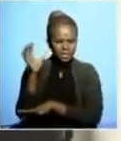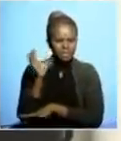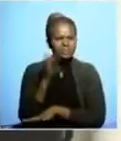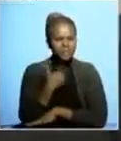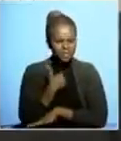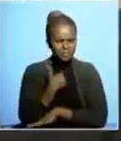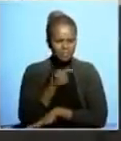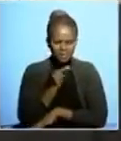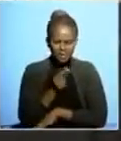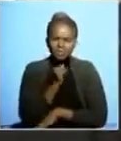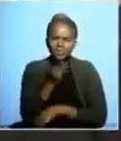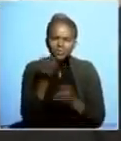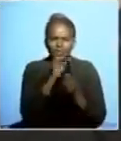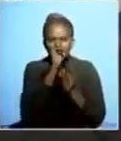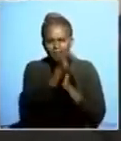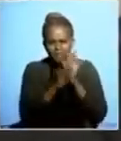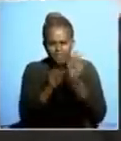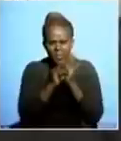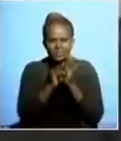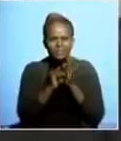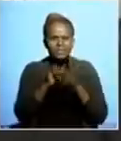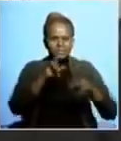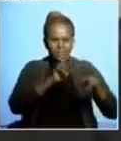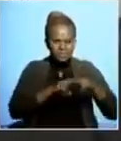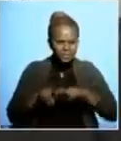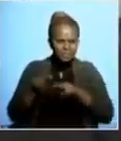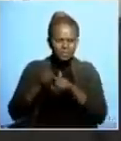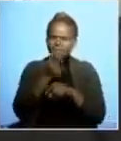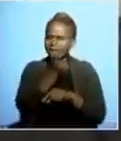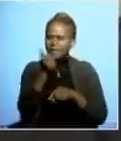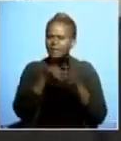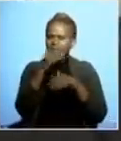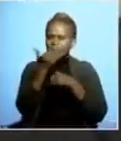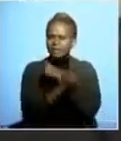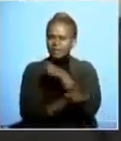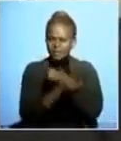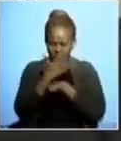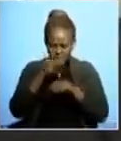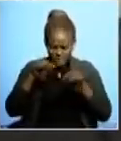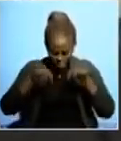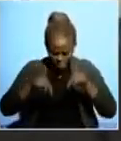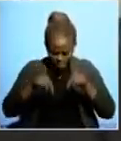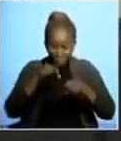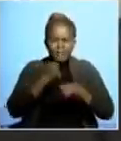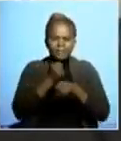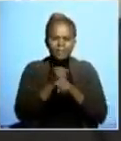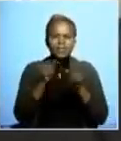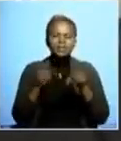We don't want to import the desks from elsewhere. They must be made here.